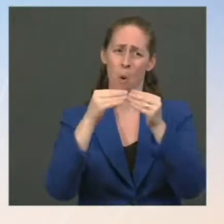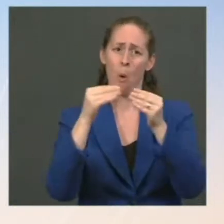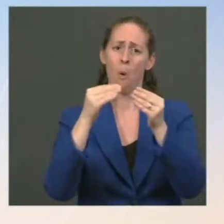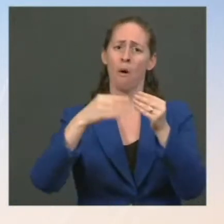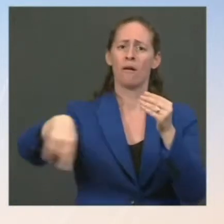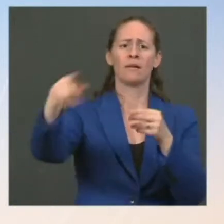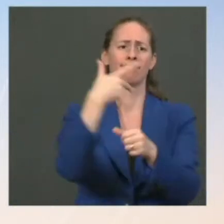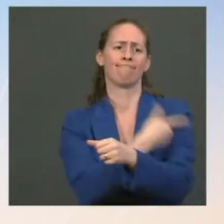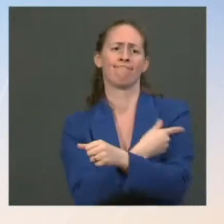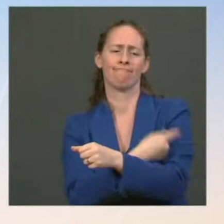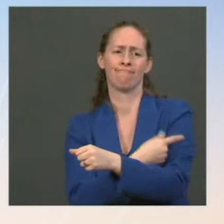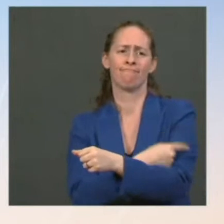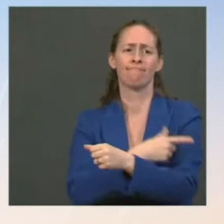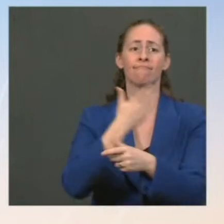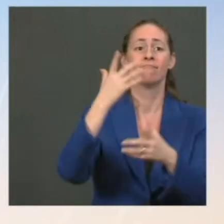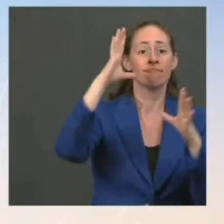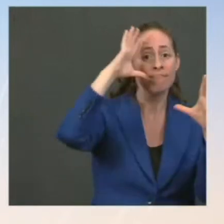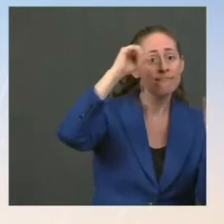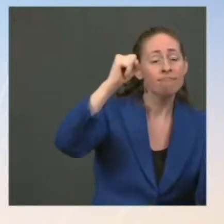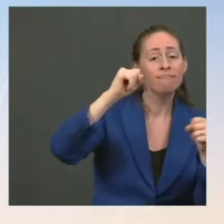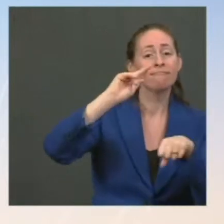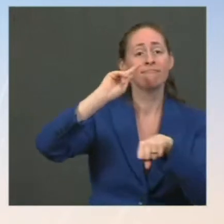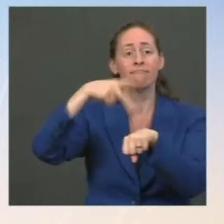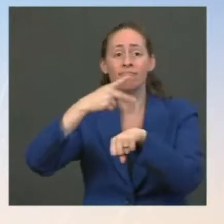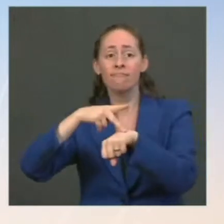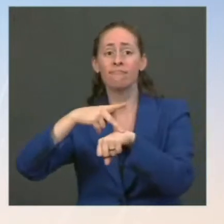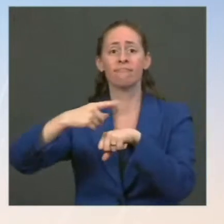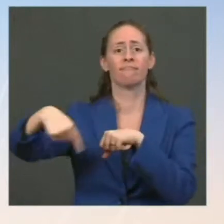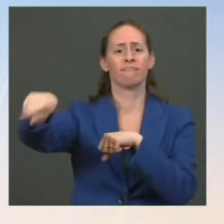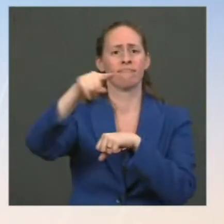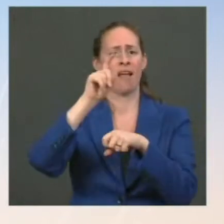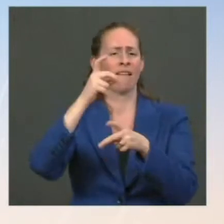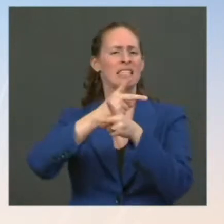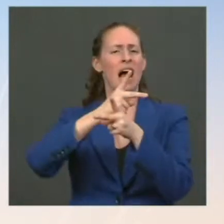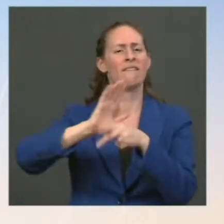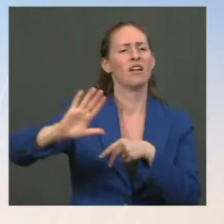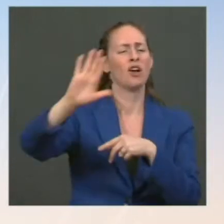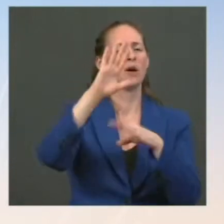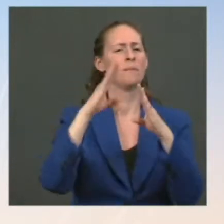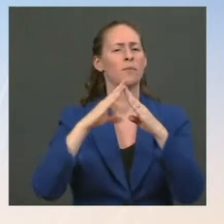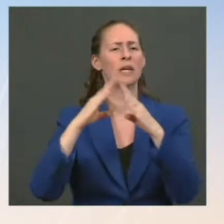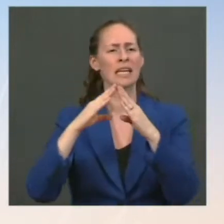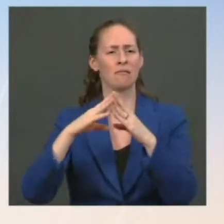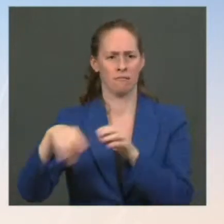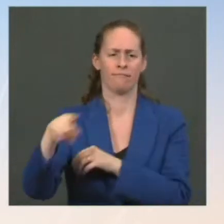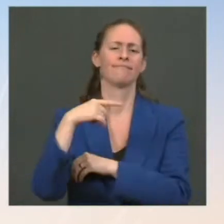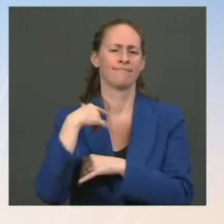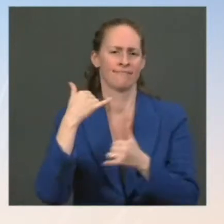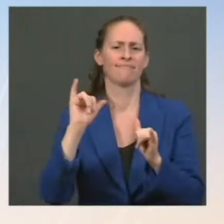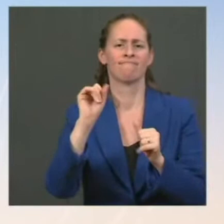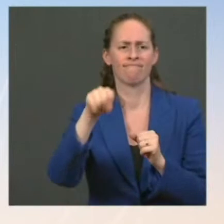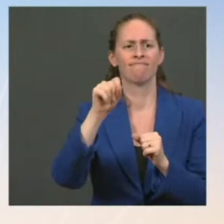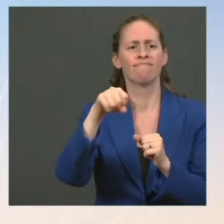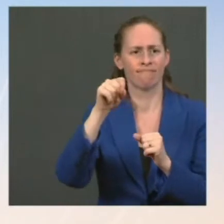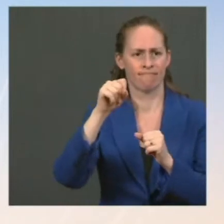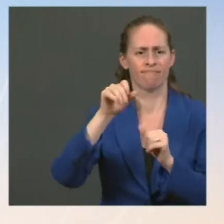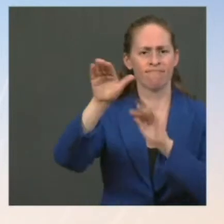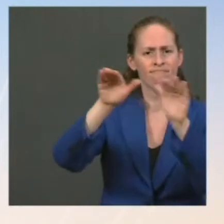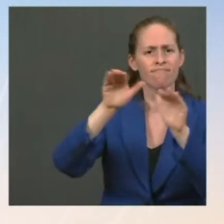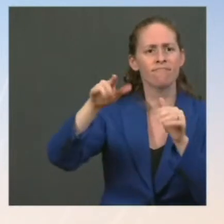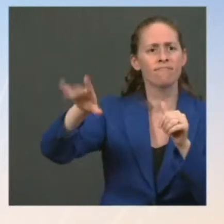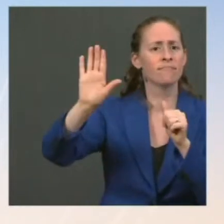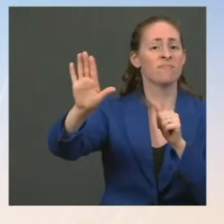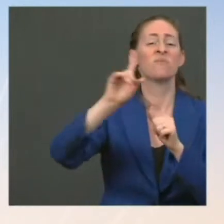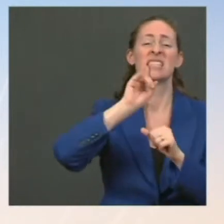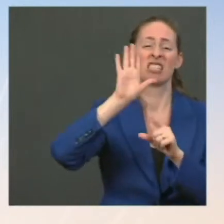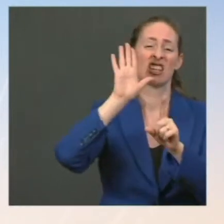superintendents and leaders taking steps to protect their communities. But our view is it will continue and should continue to be up to schools and local school districts. It's not a federal